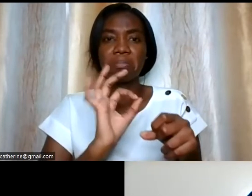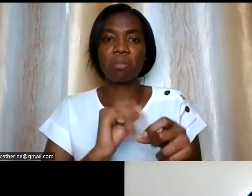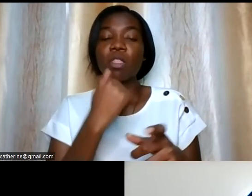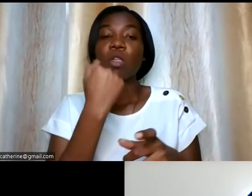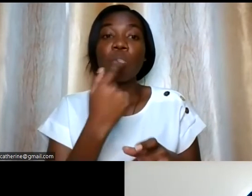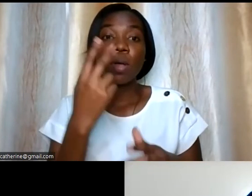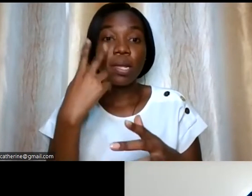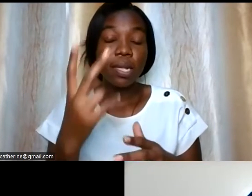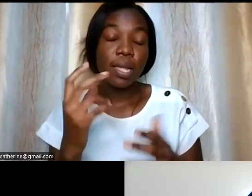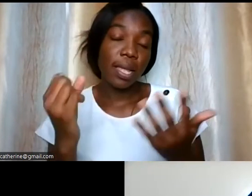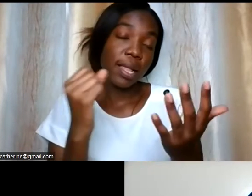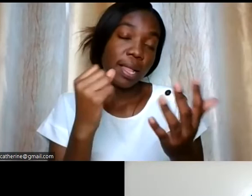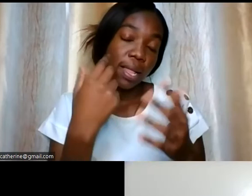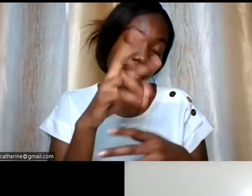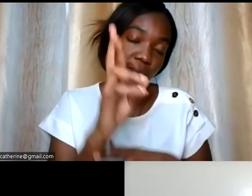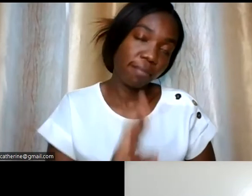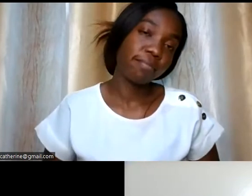HR.